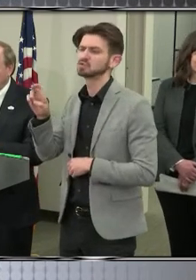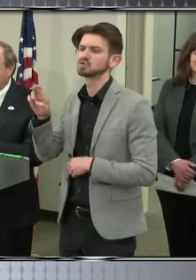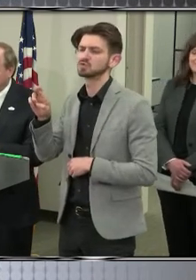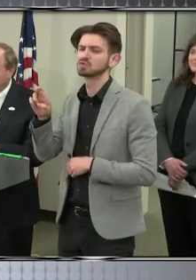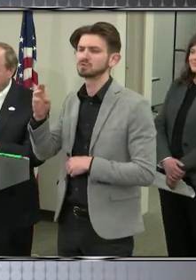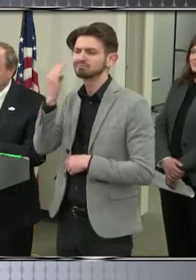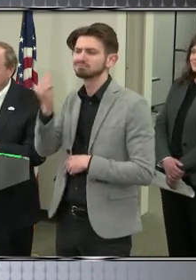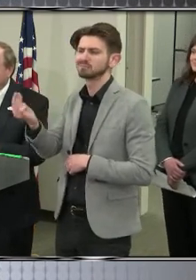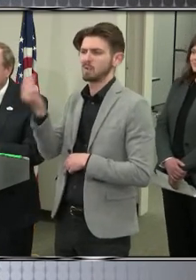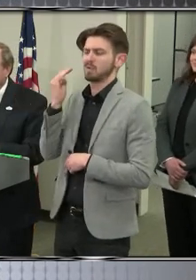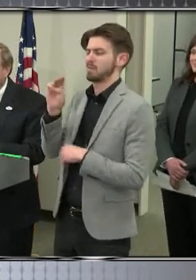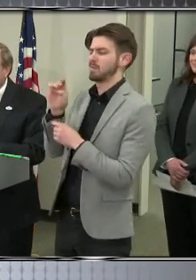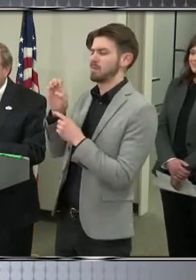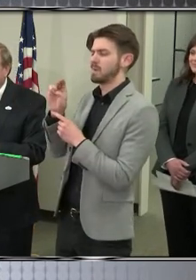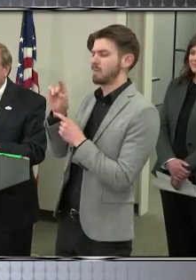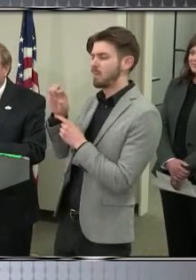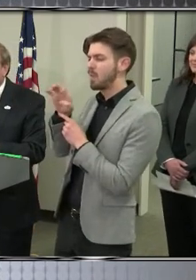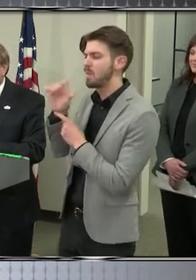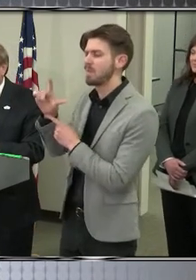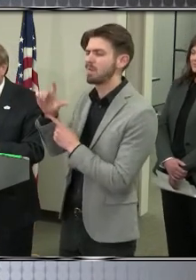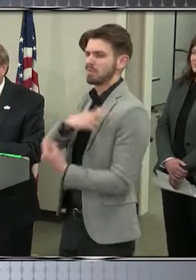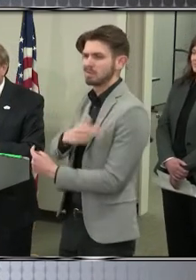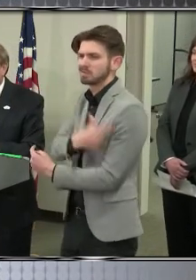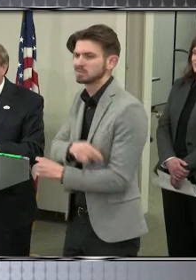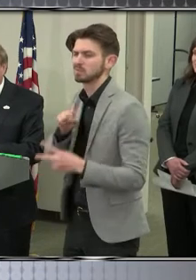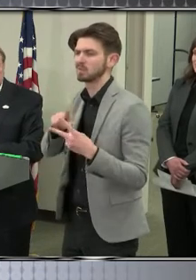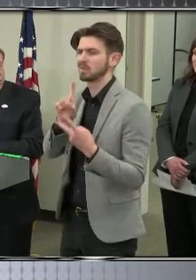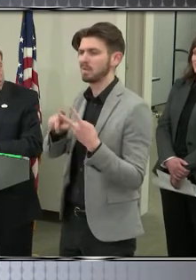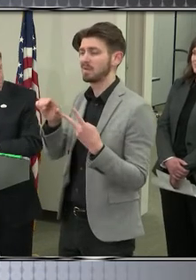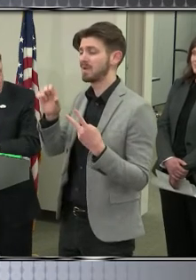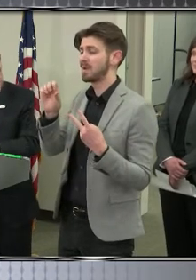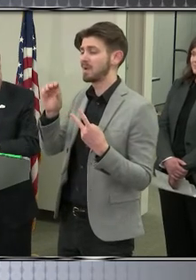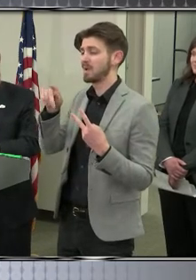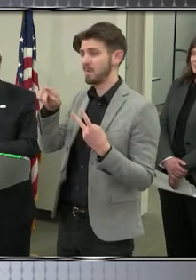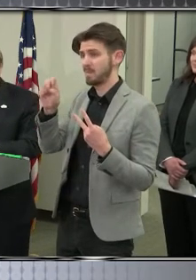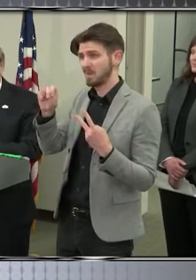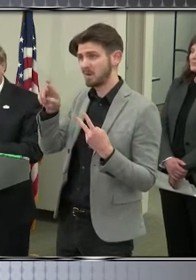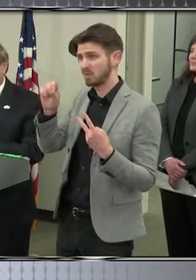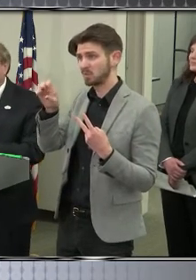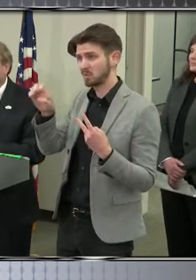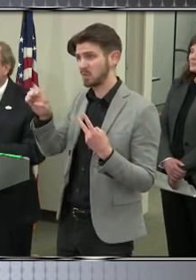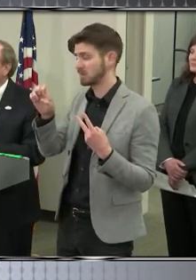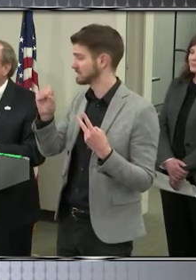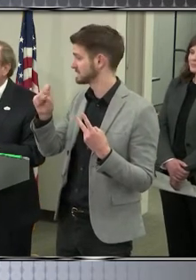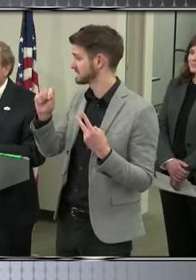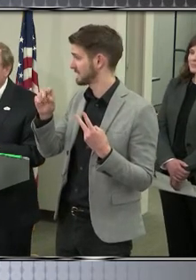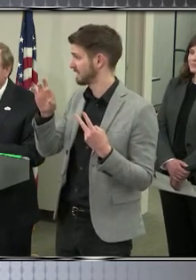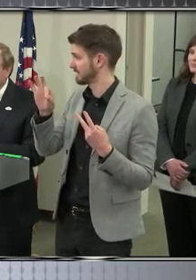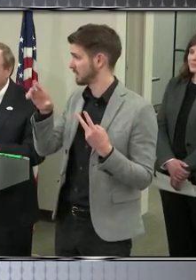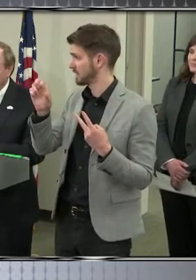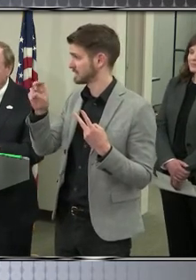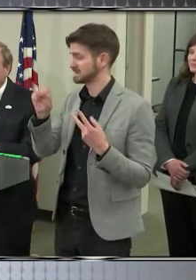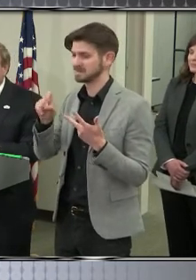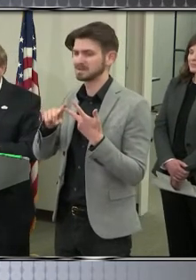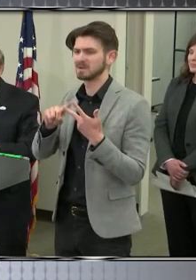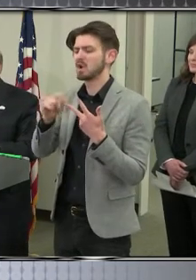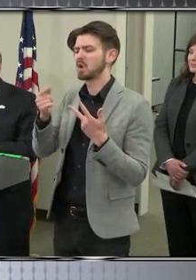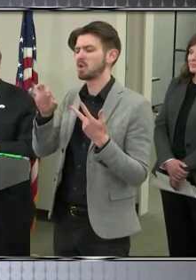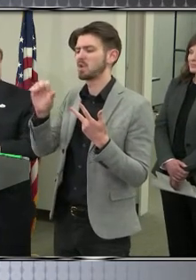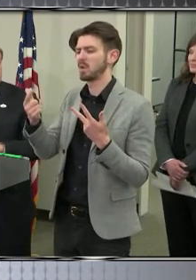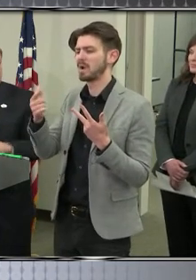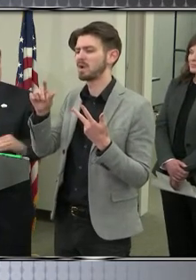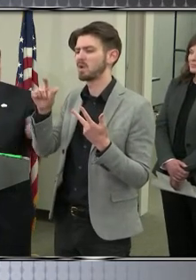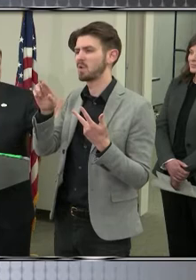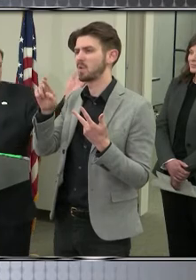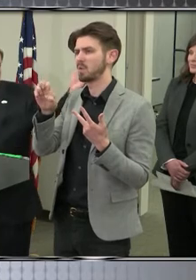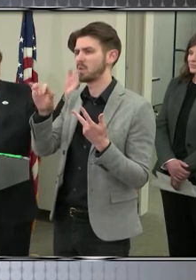Dr. Bill Plouth, Chief Medical Officer, Penrose St. Francis Health Systems, and Greg Raymond, Chief Operating Officer,